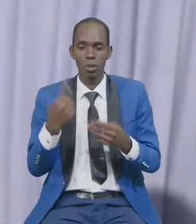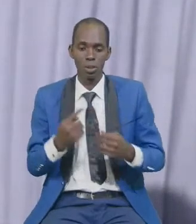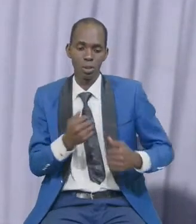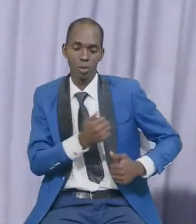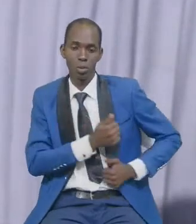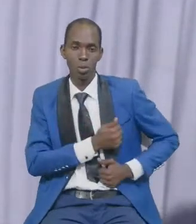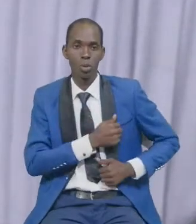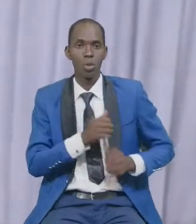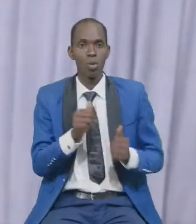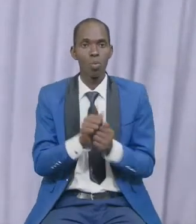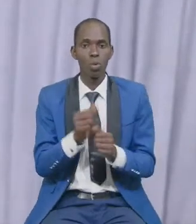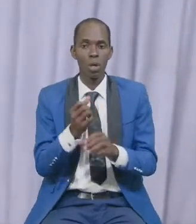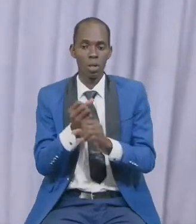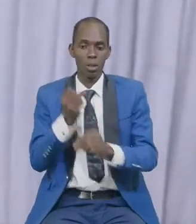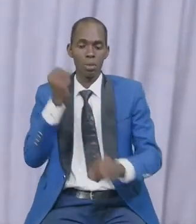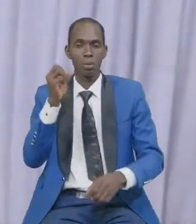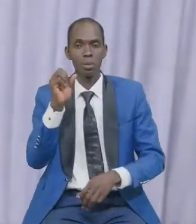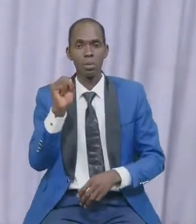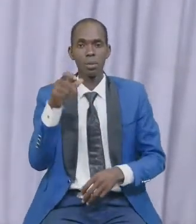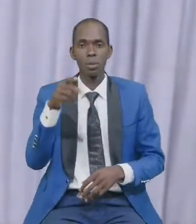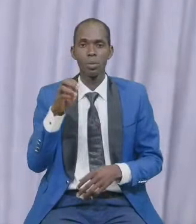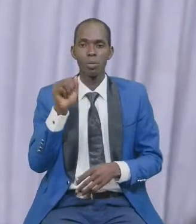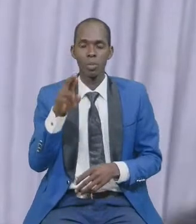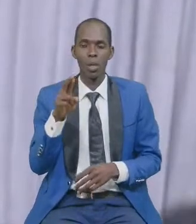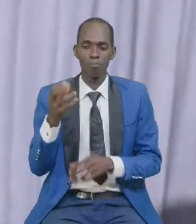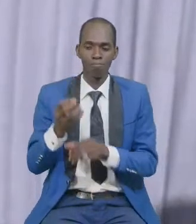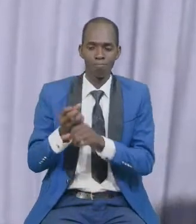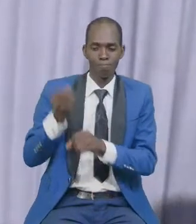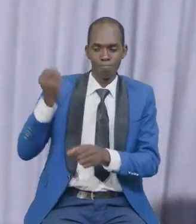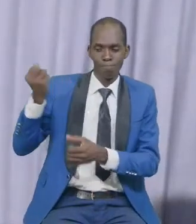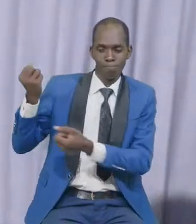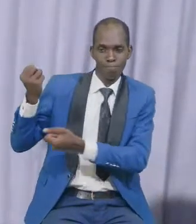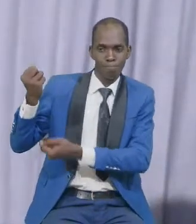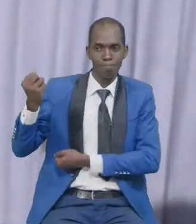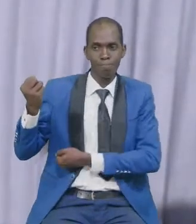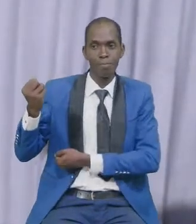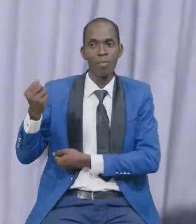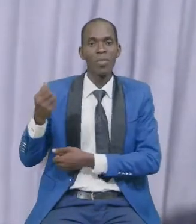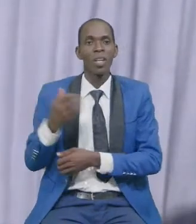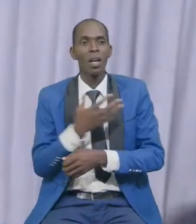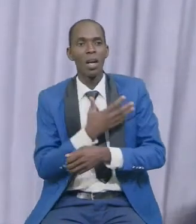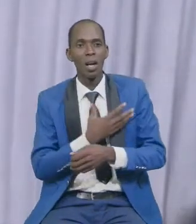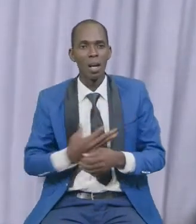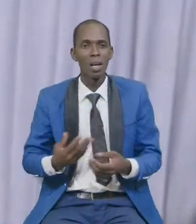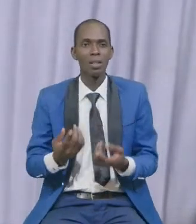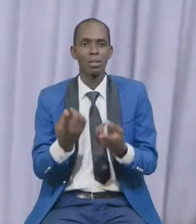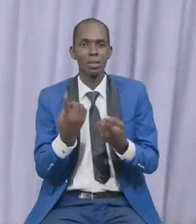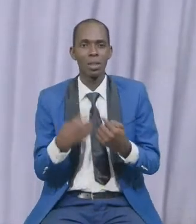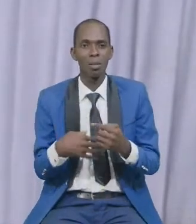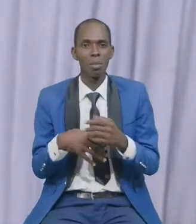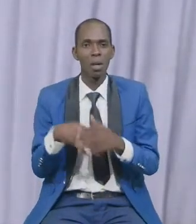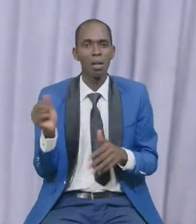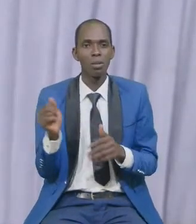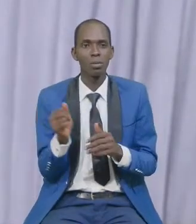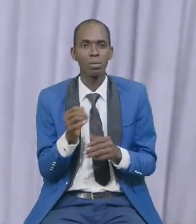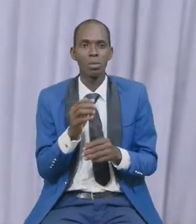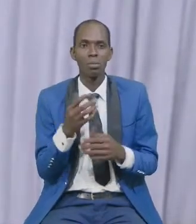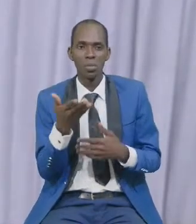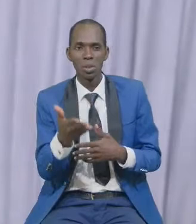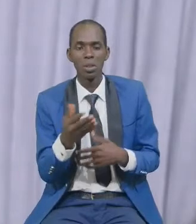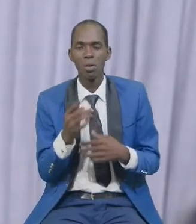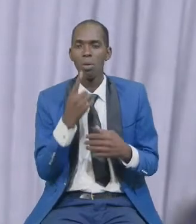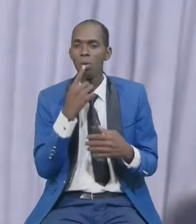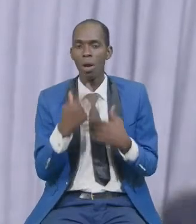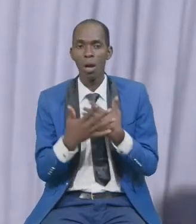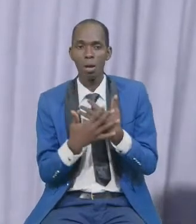spear pierced his side, and forthwith came there out blood and